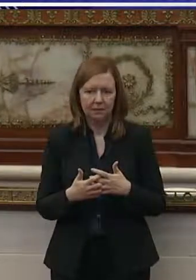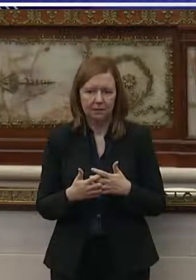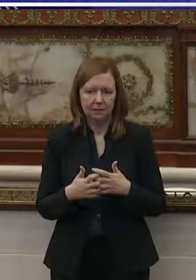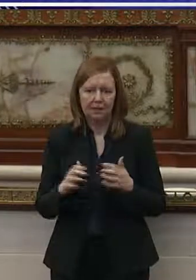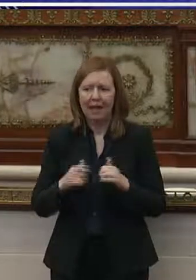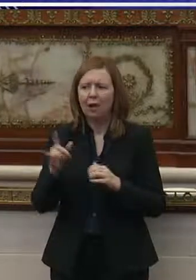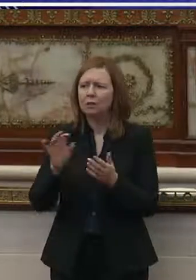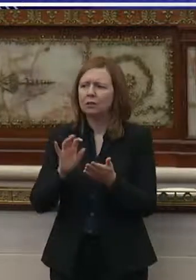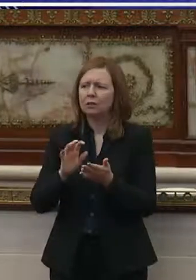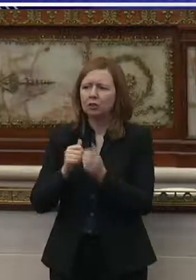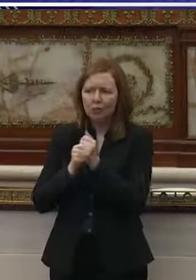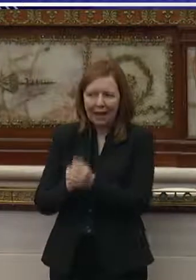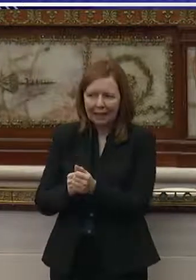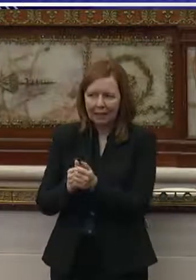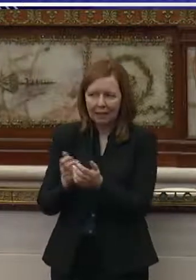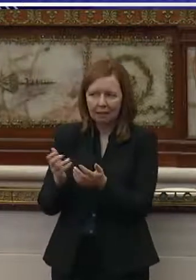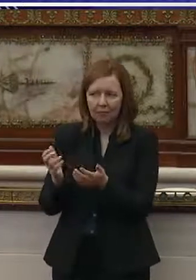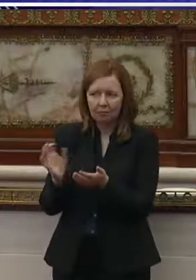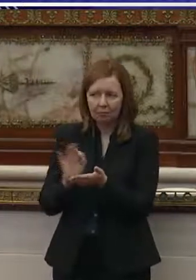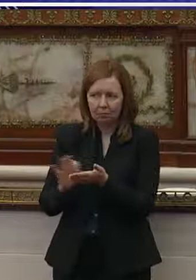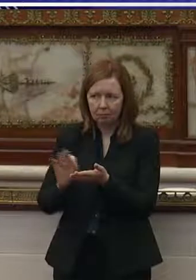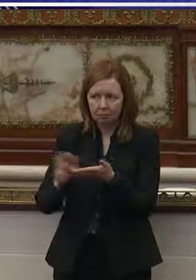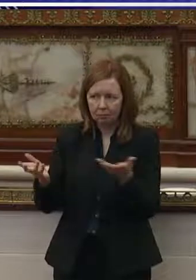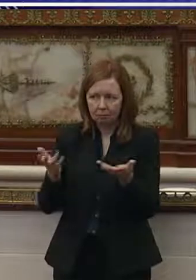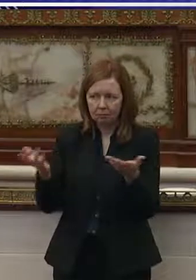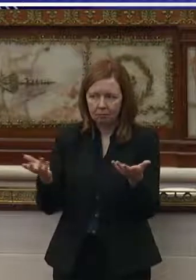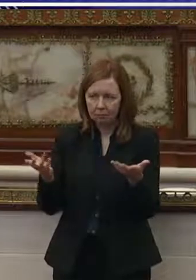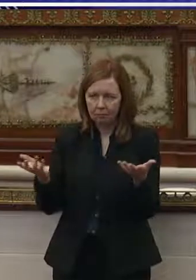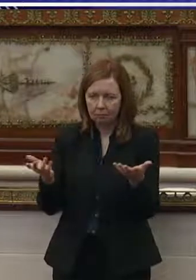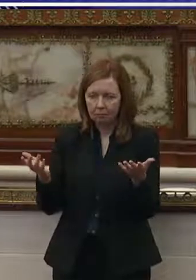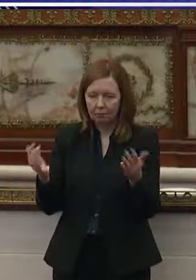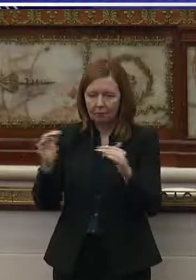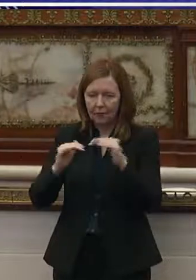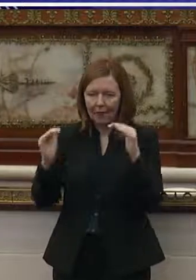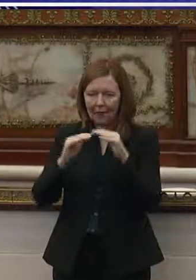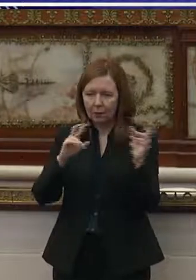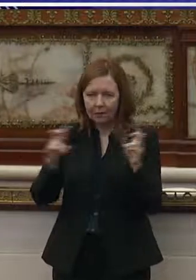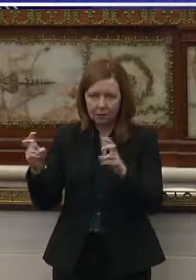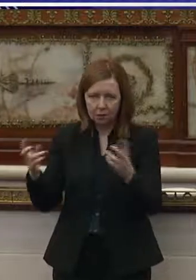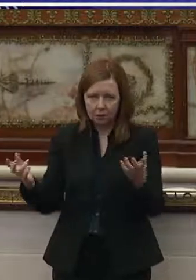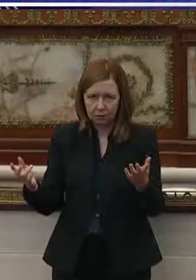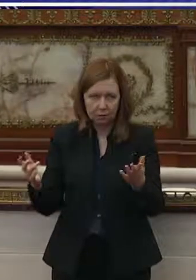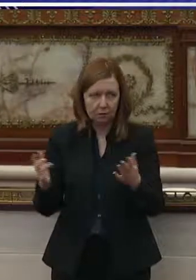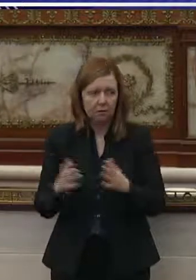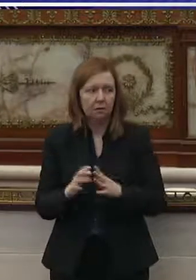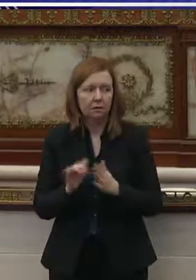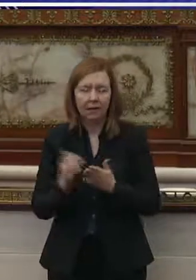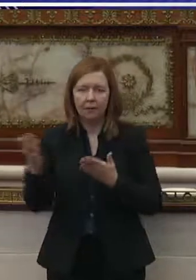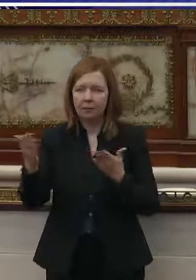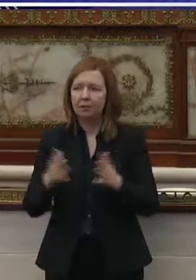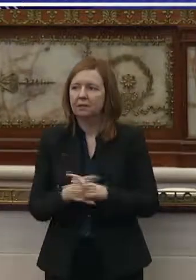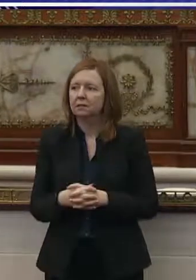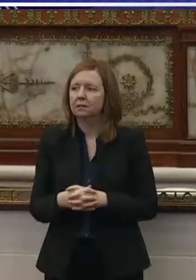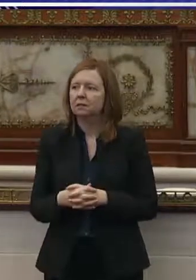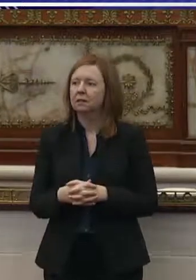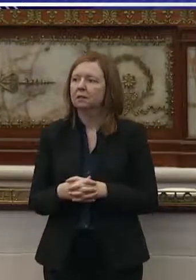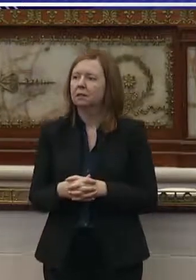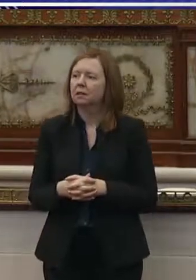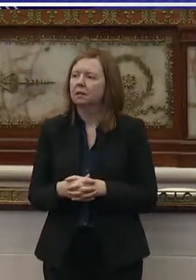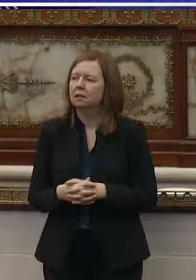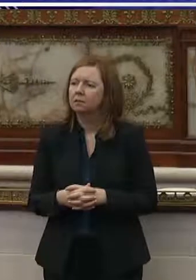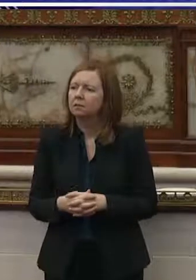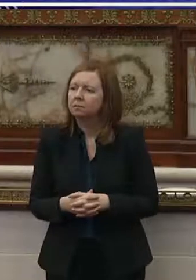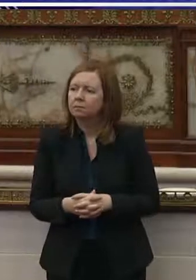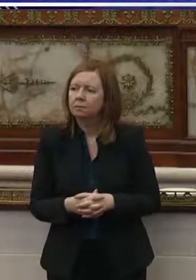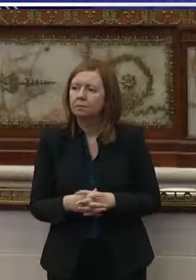you're tracking, the equity issues I think that have been raised through this bill?